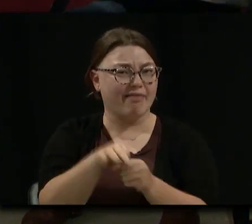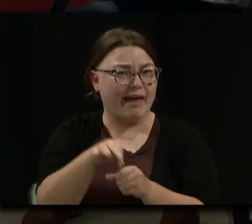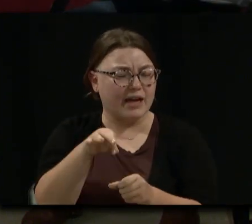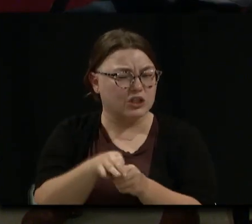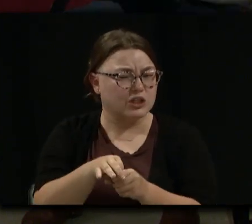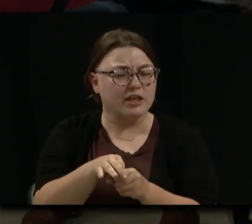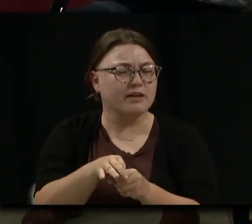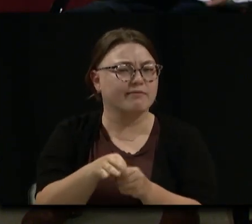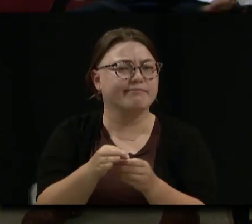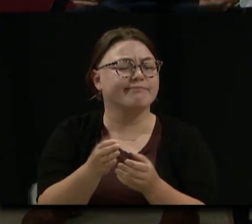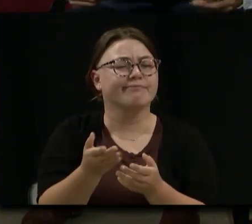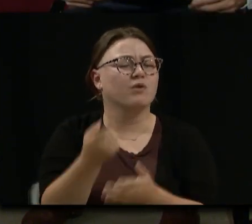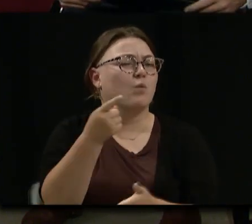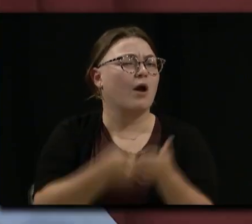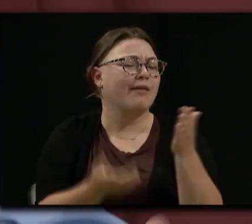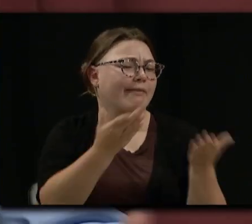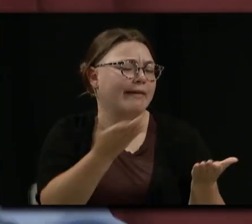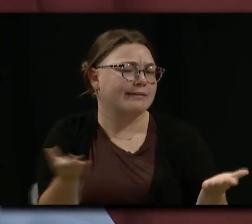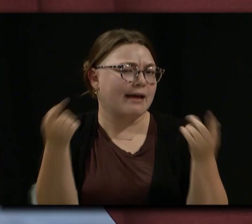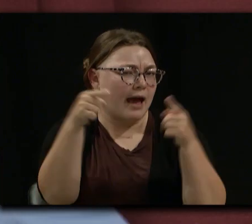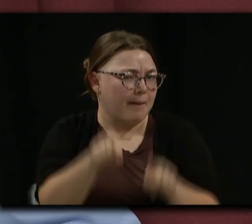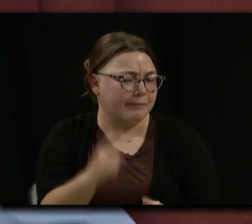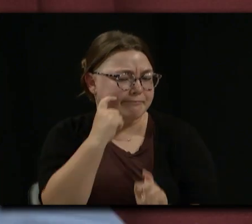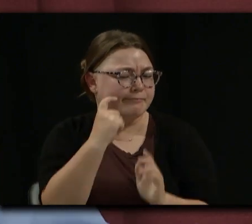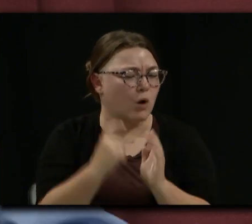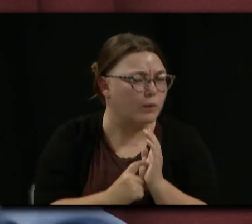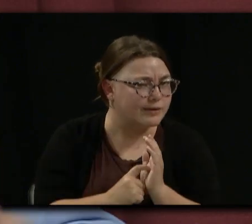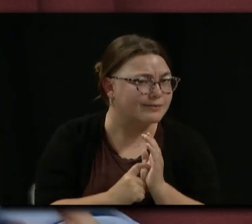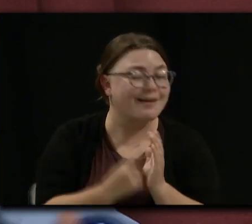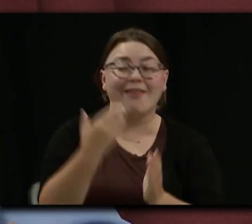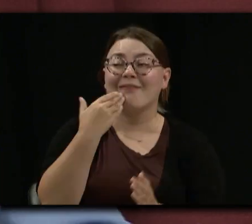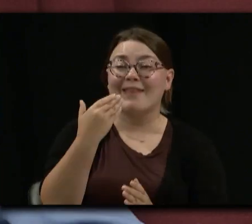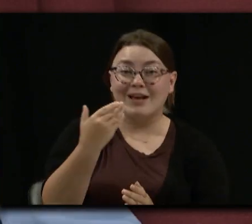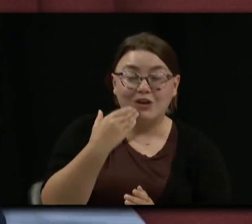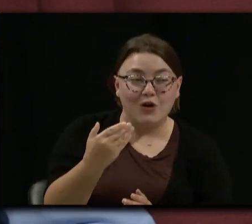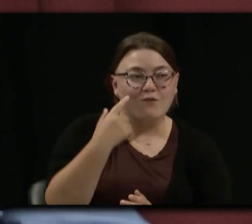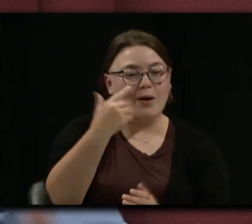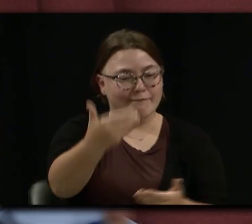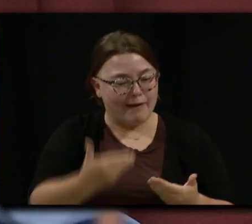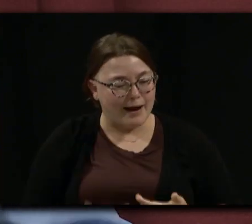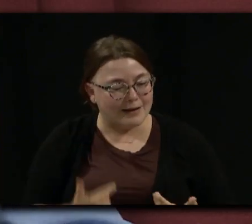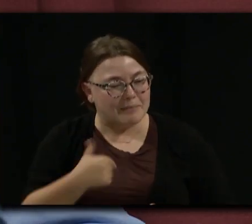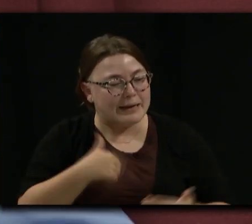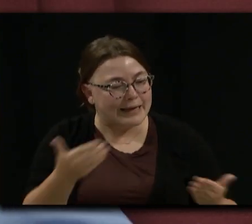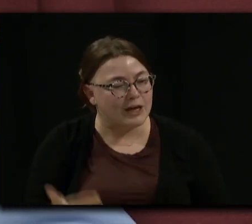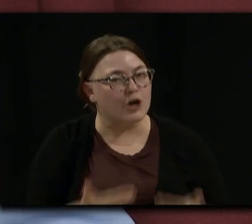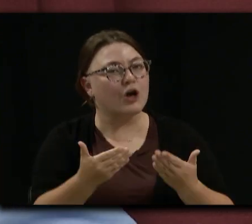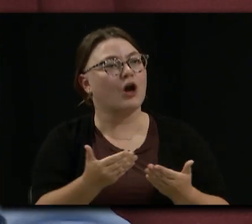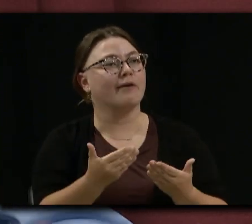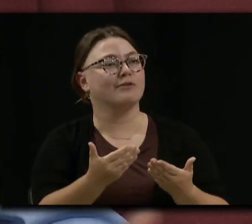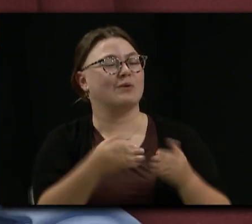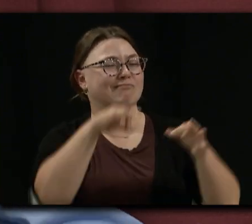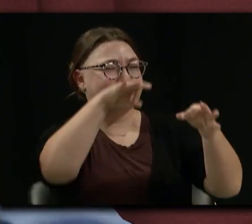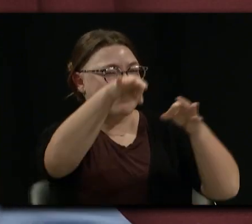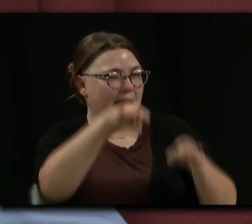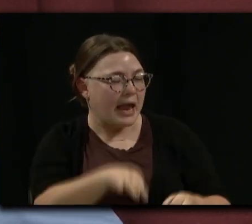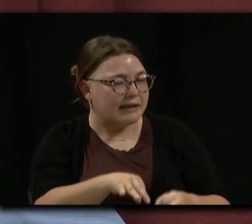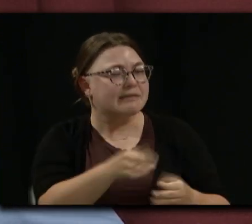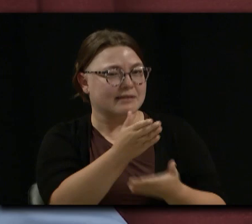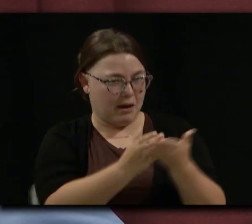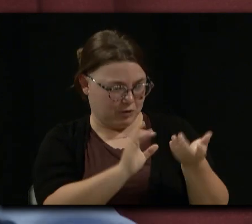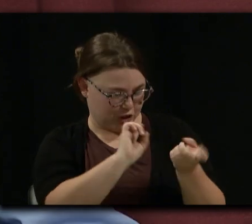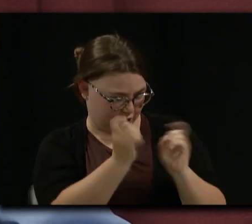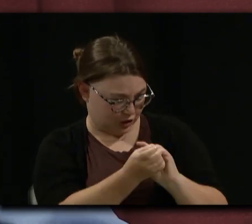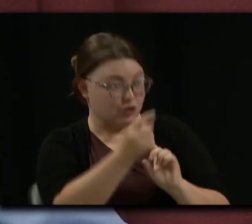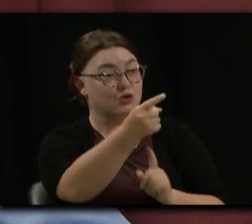that House Bill 458? Well, again, thanks for having us to get on the show and explain a lot of these changes. Because in May, we did